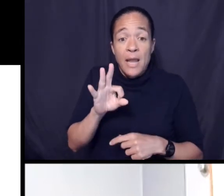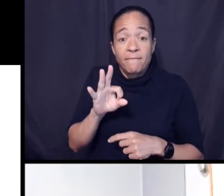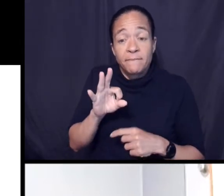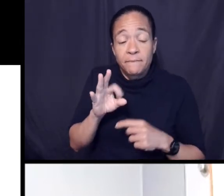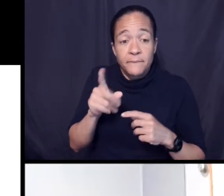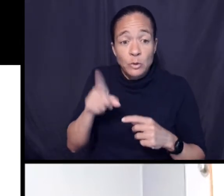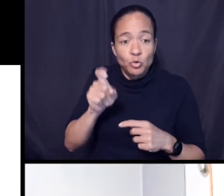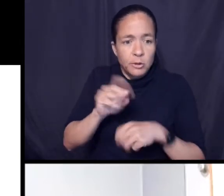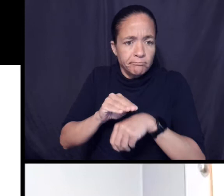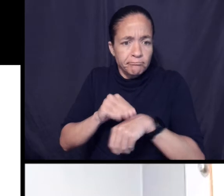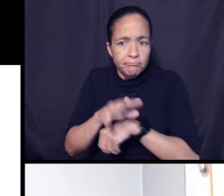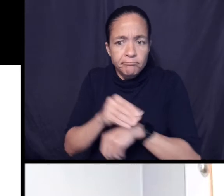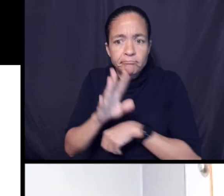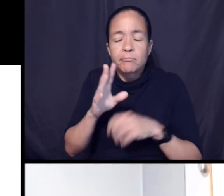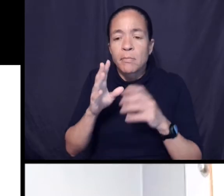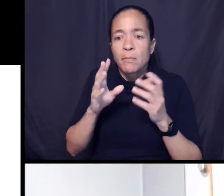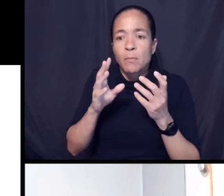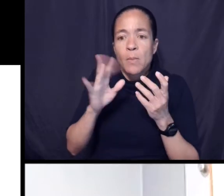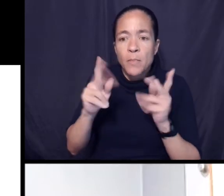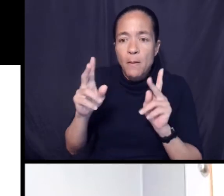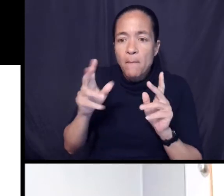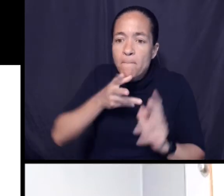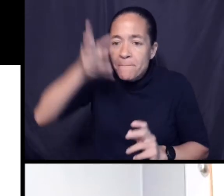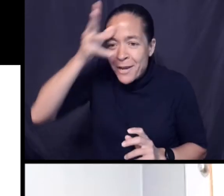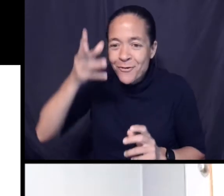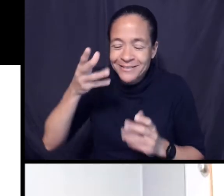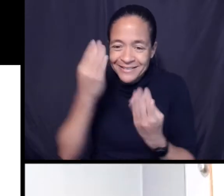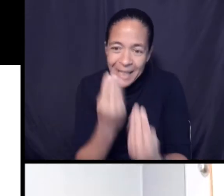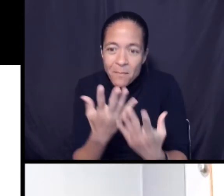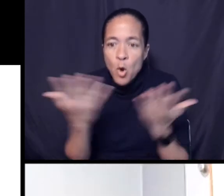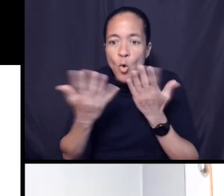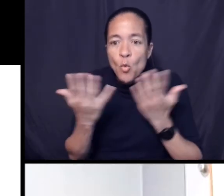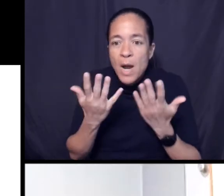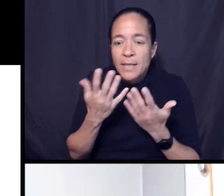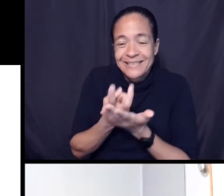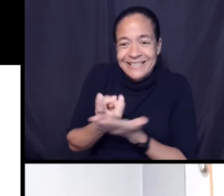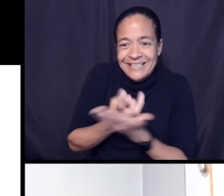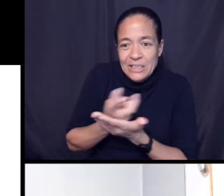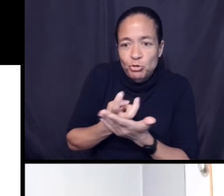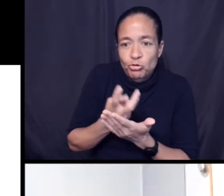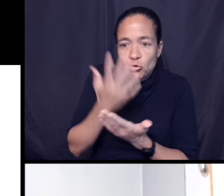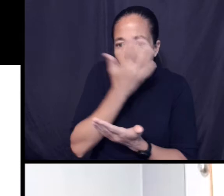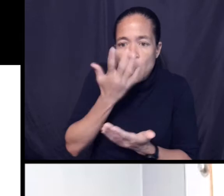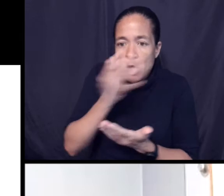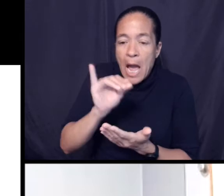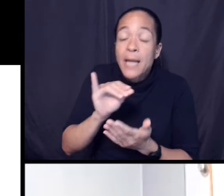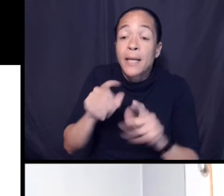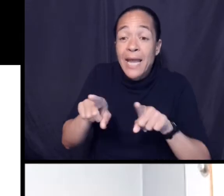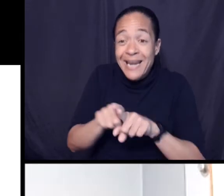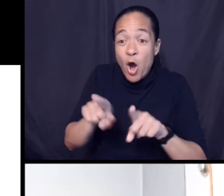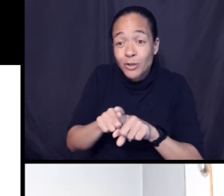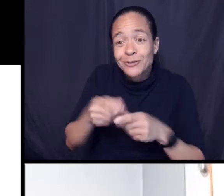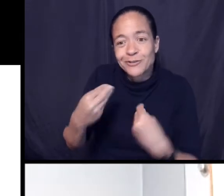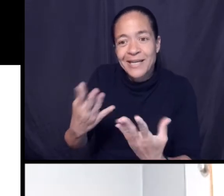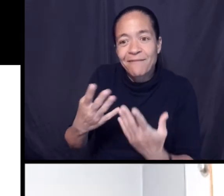be counseled about what seizures can look like and the risk for seizures, and basically giving them